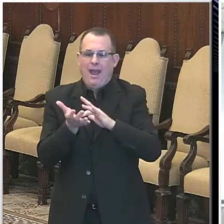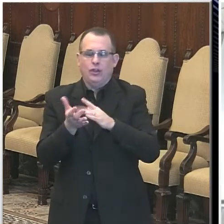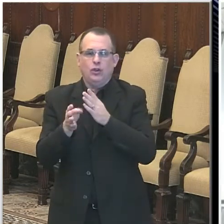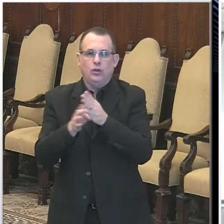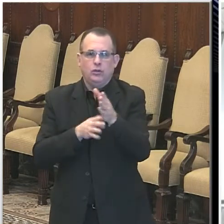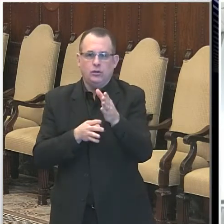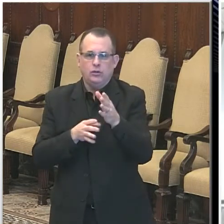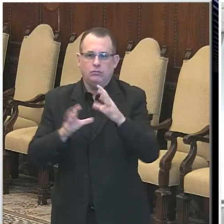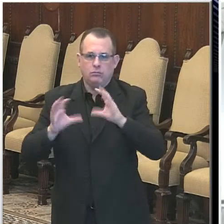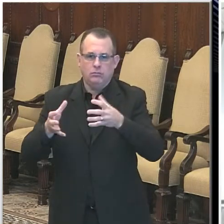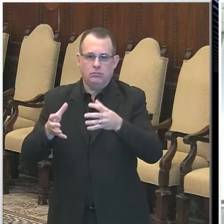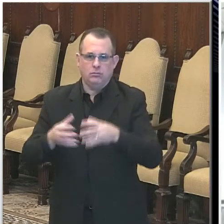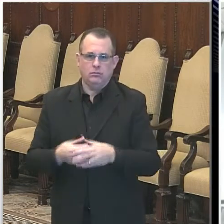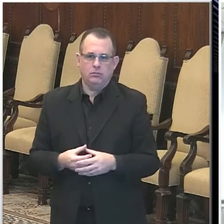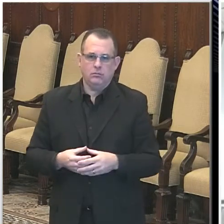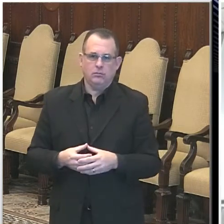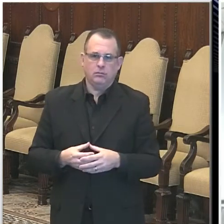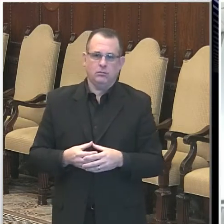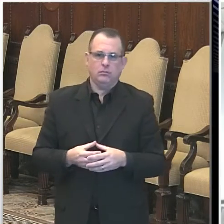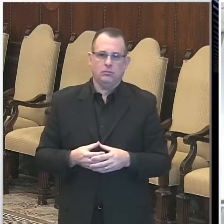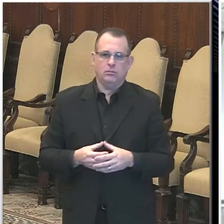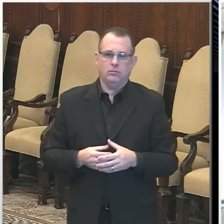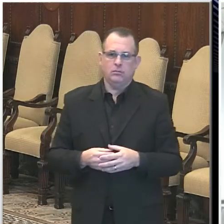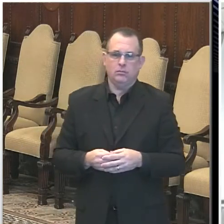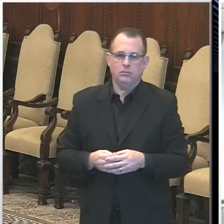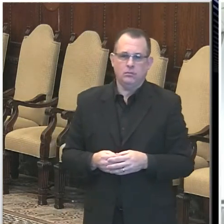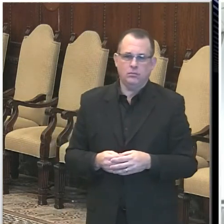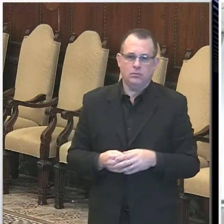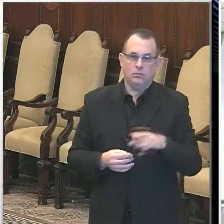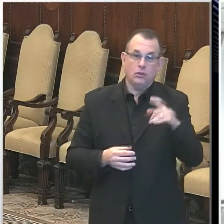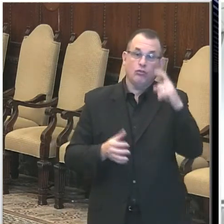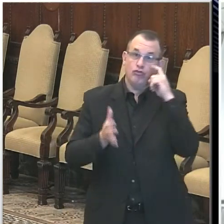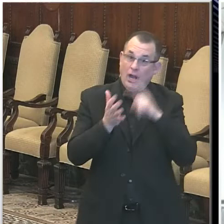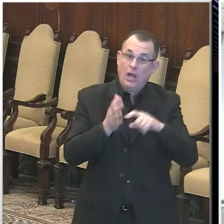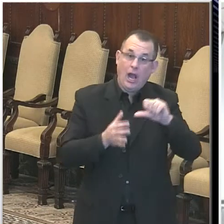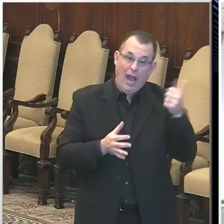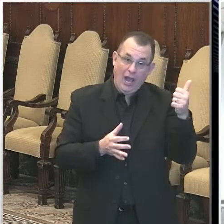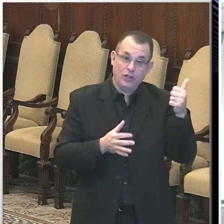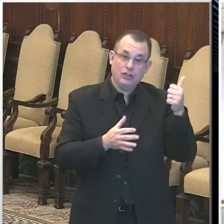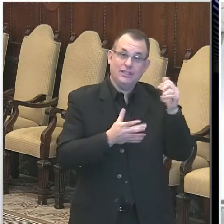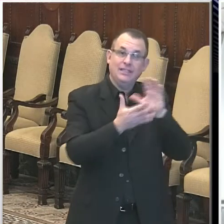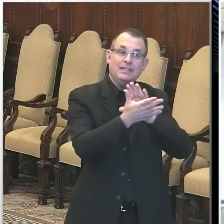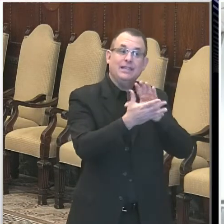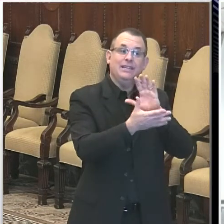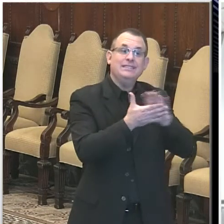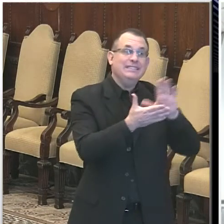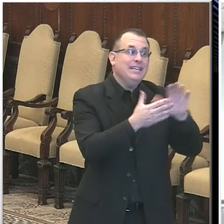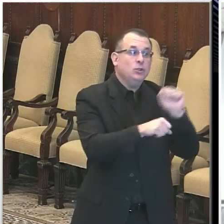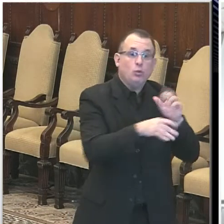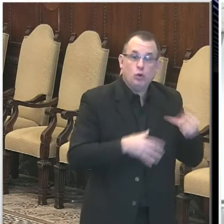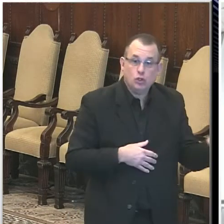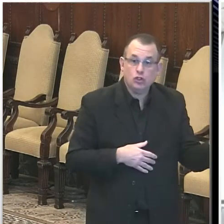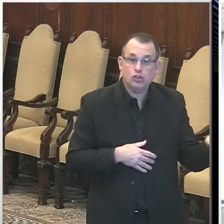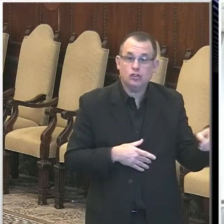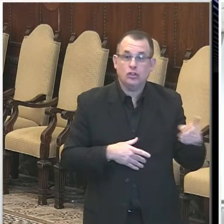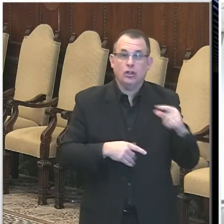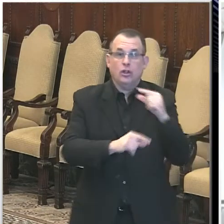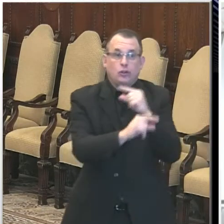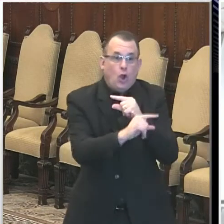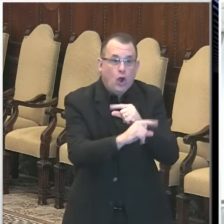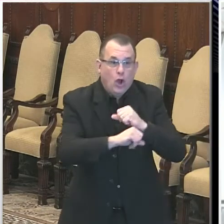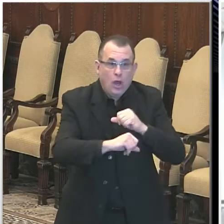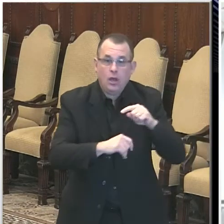other essential workers at work, whether that's our sanitation workers, whether that's our security guards, or some of our